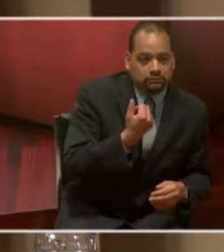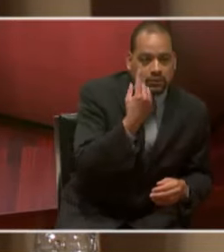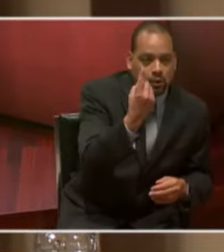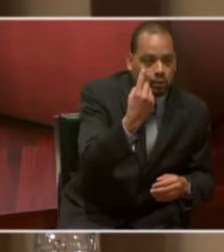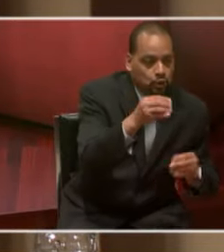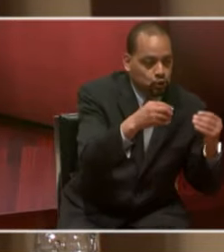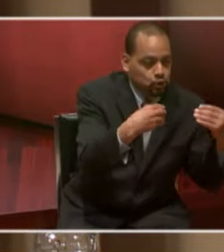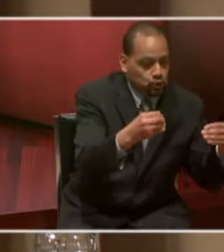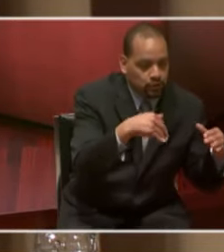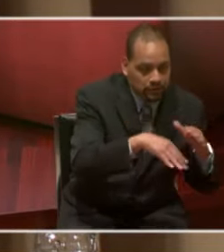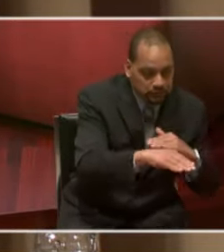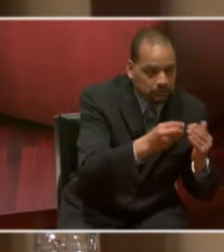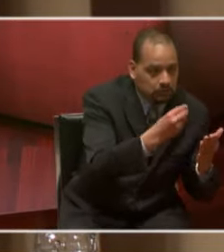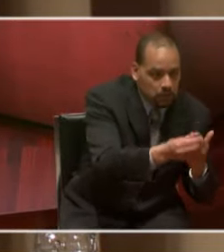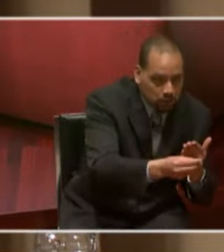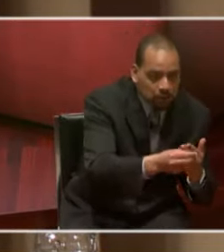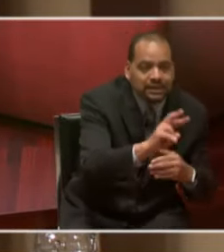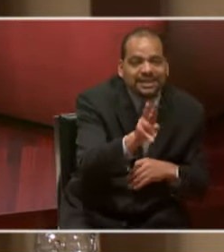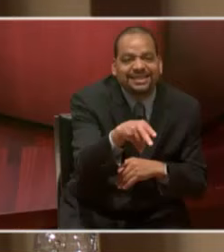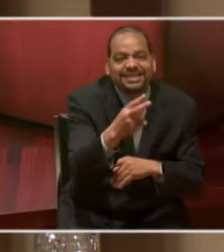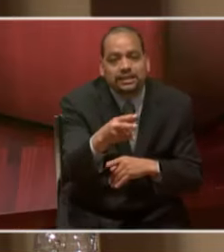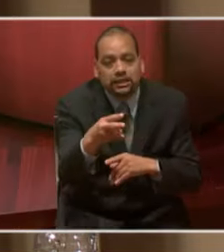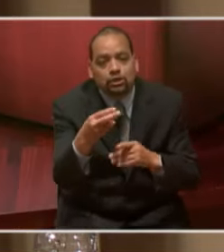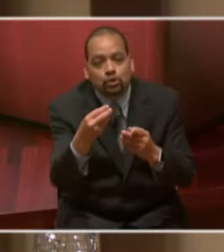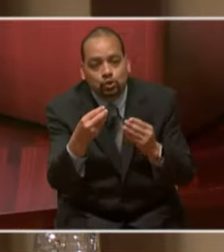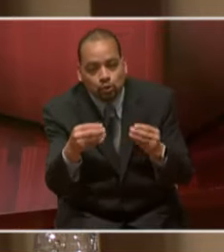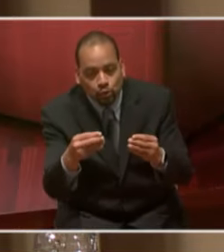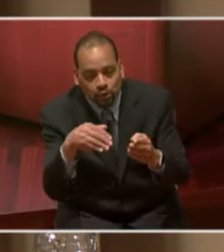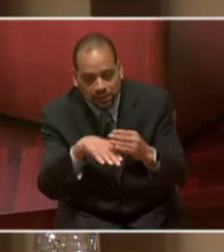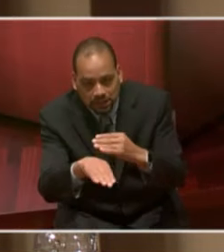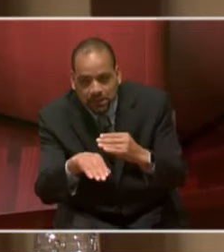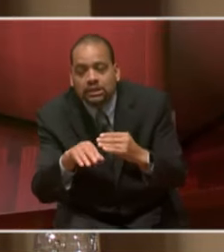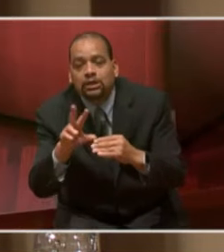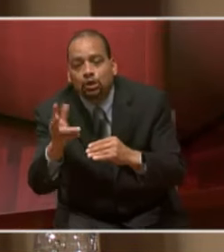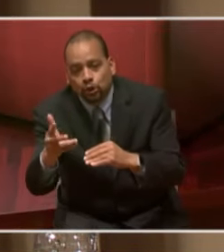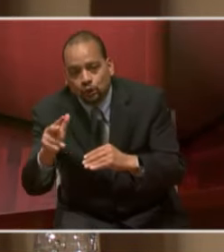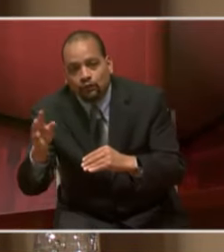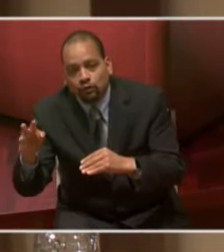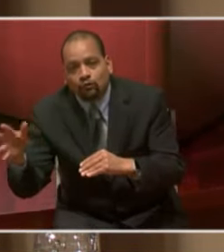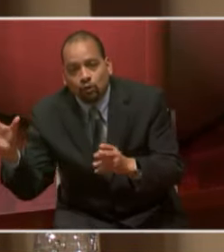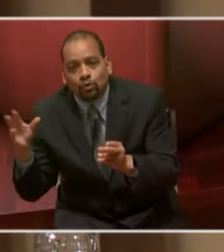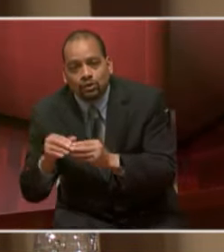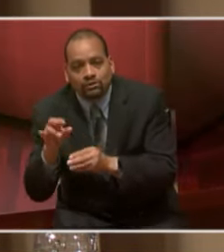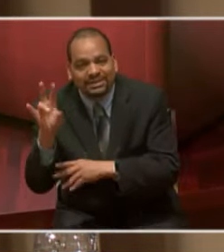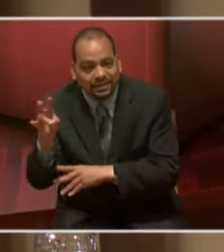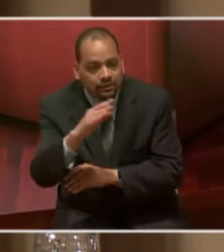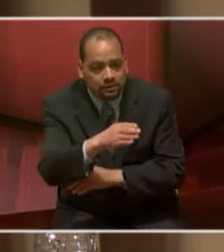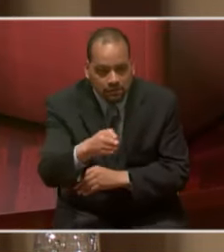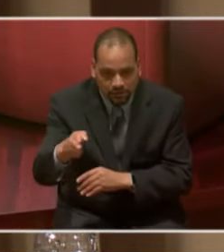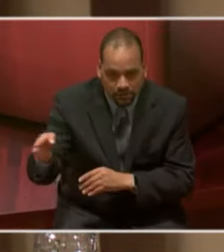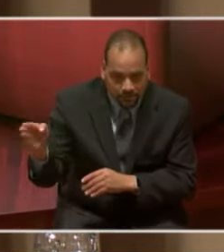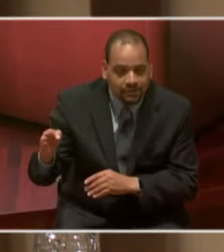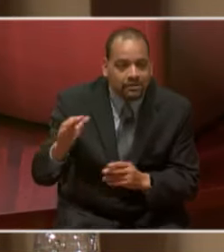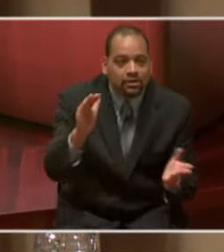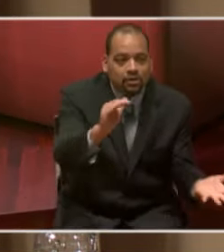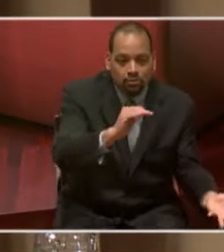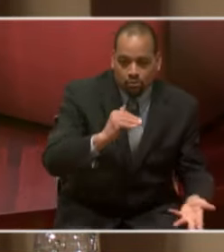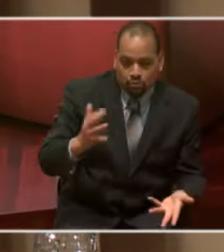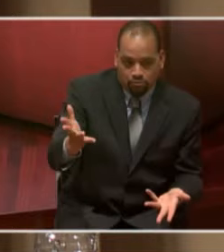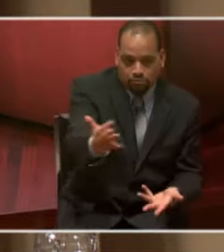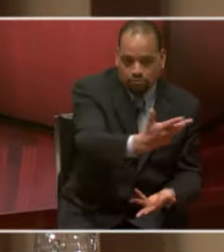They discussed our problem, our situation with the officials of Greyhound and with the officials of the state of